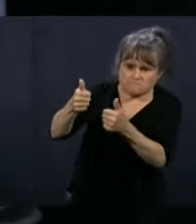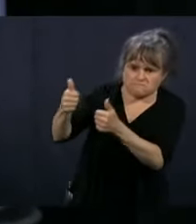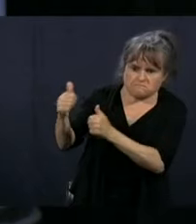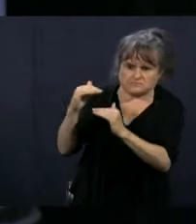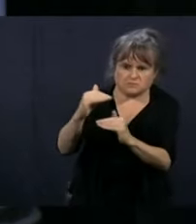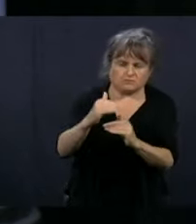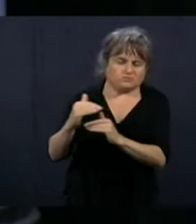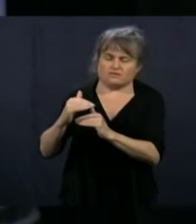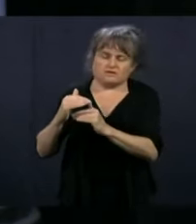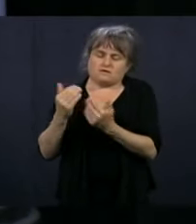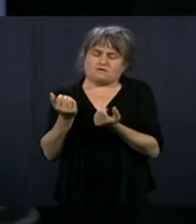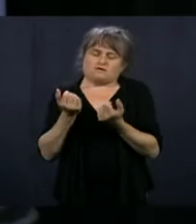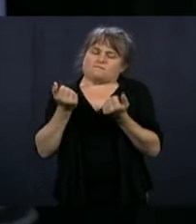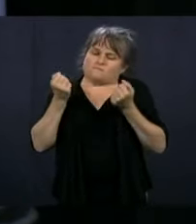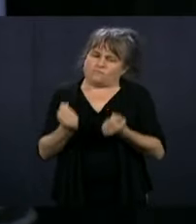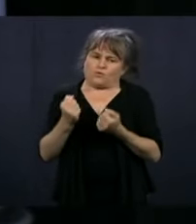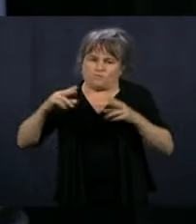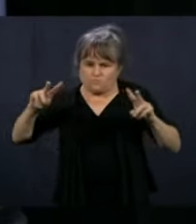be making sure